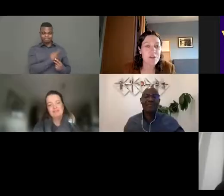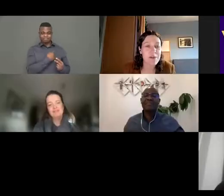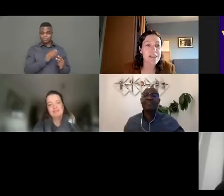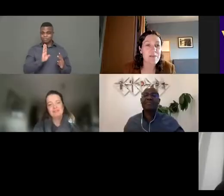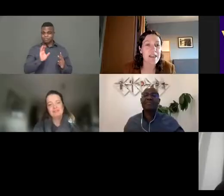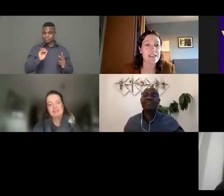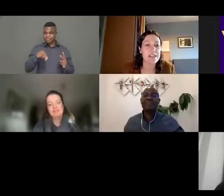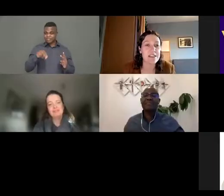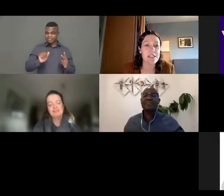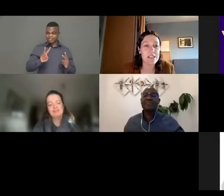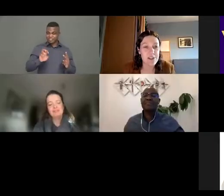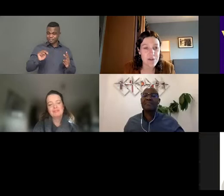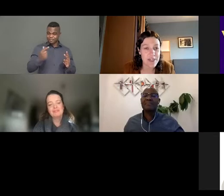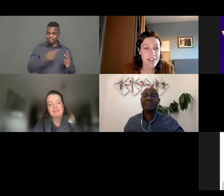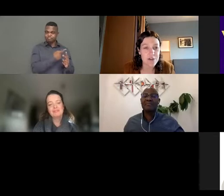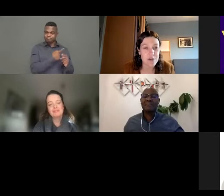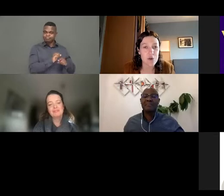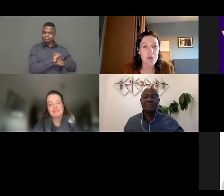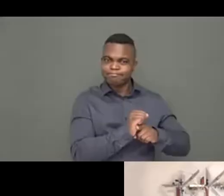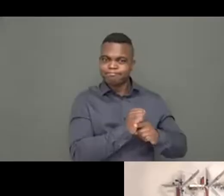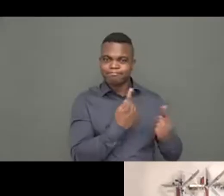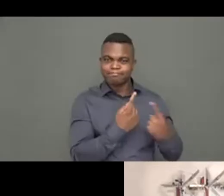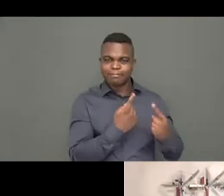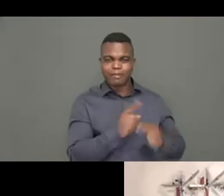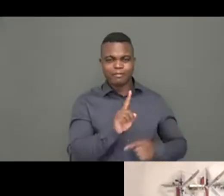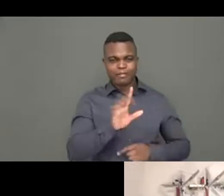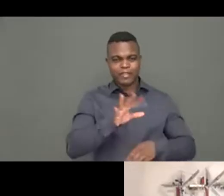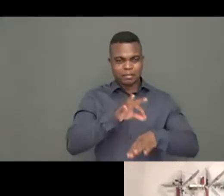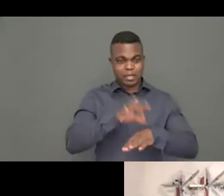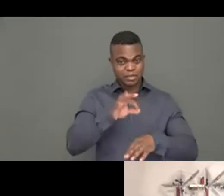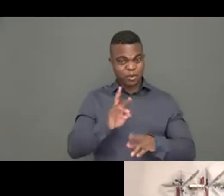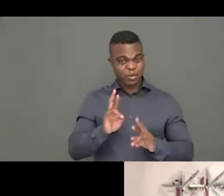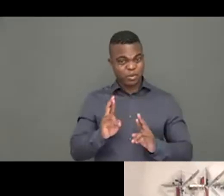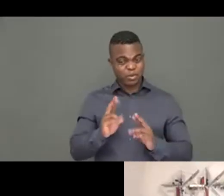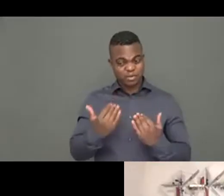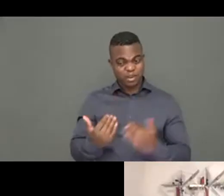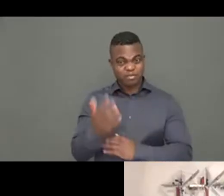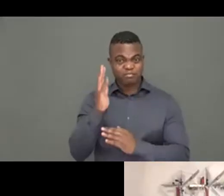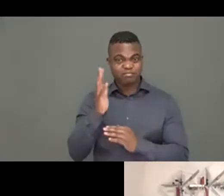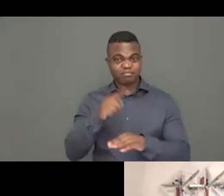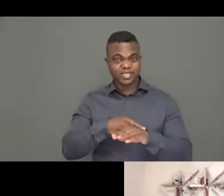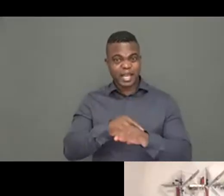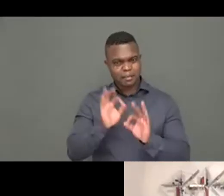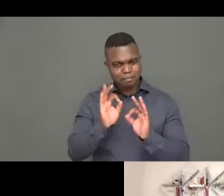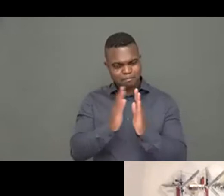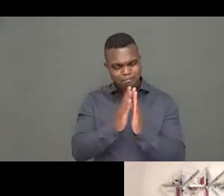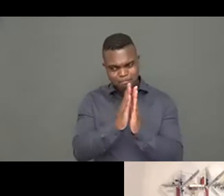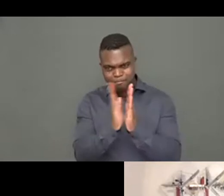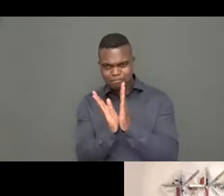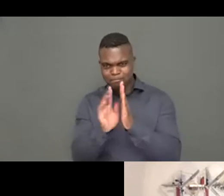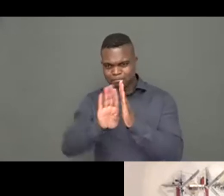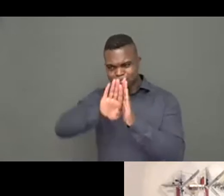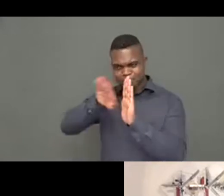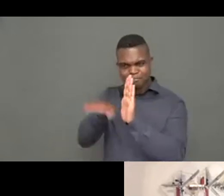Venture Sokpa. He is the senior advisor on the core humanitarian standard and outreach at CHS Alliance. So he leads on the